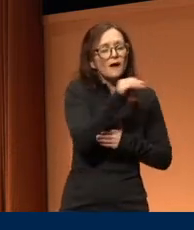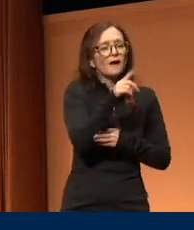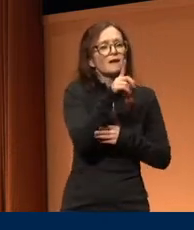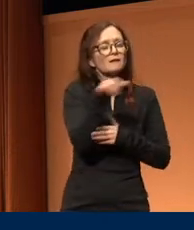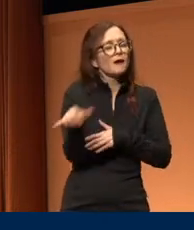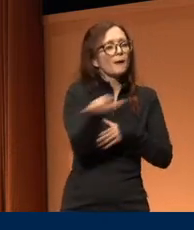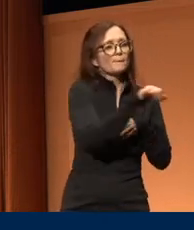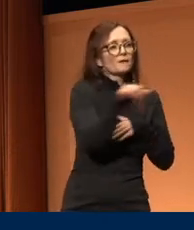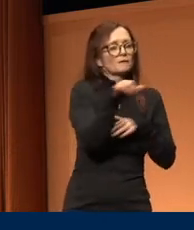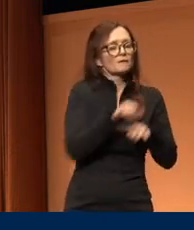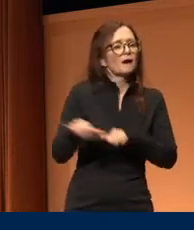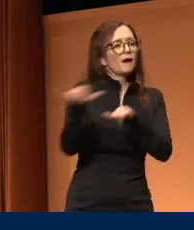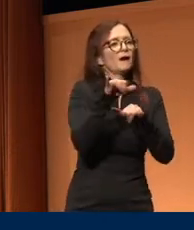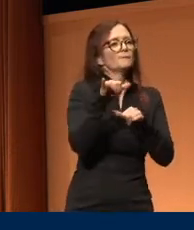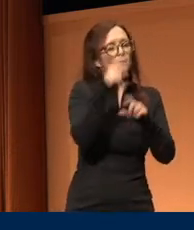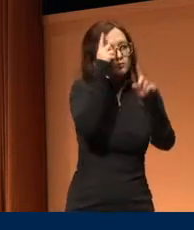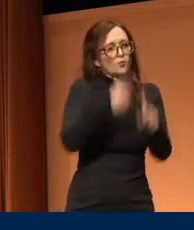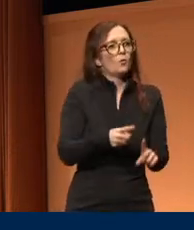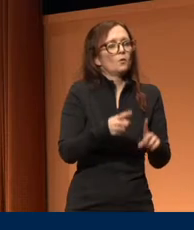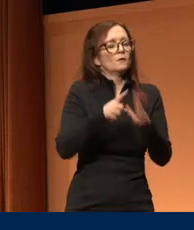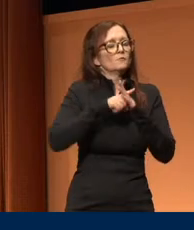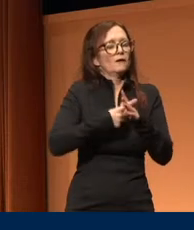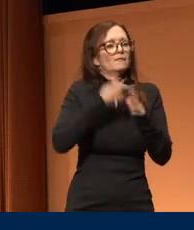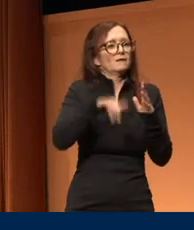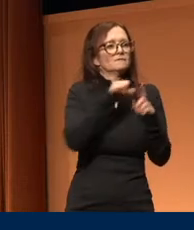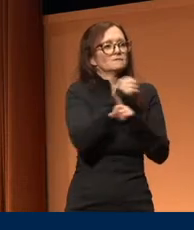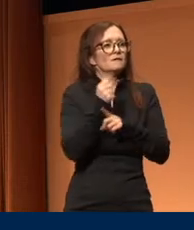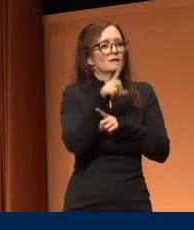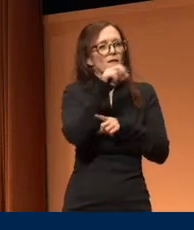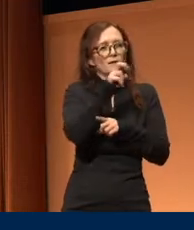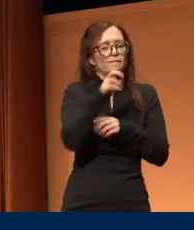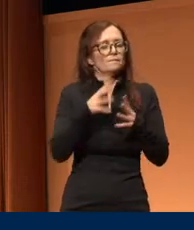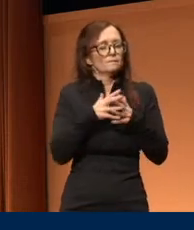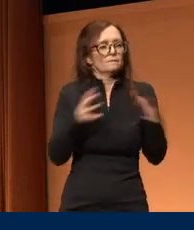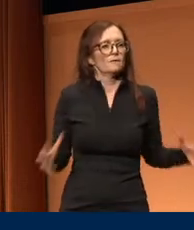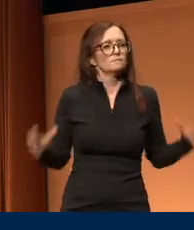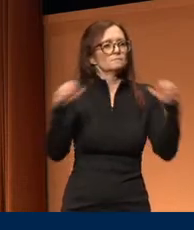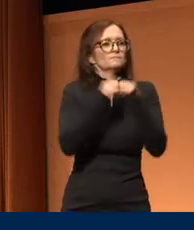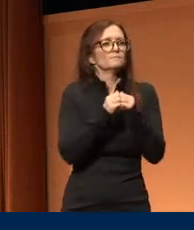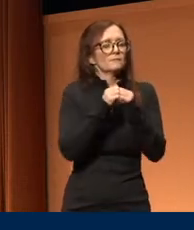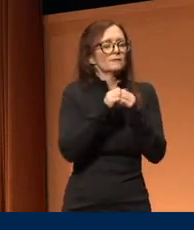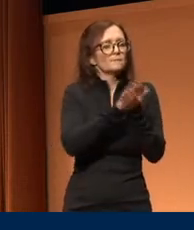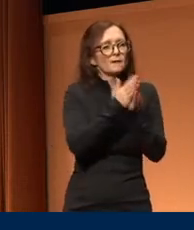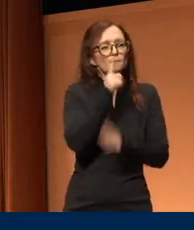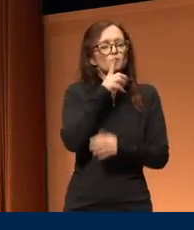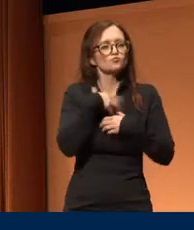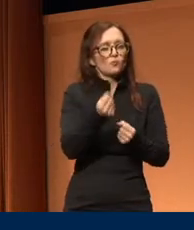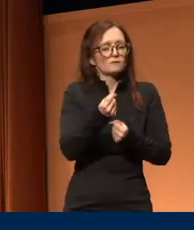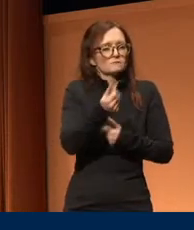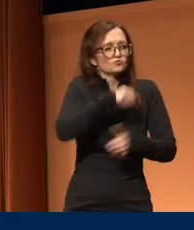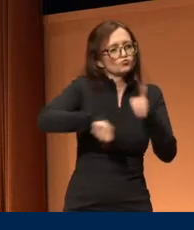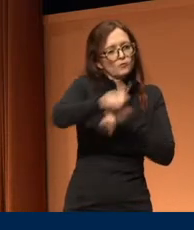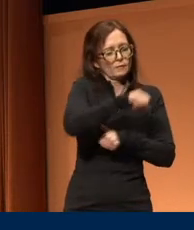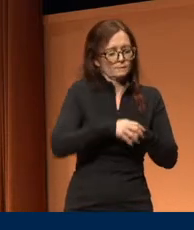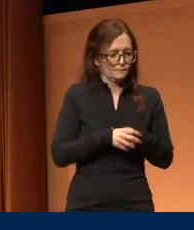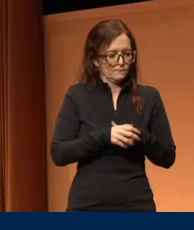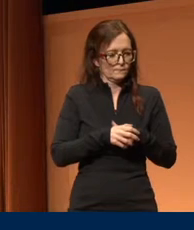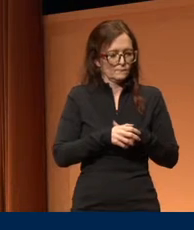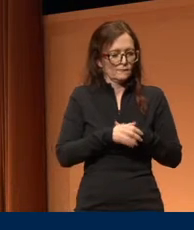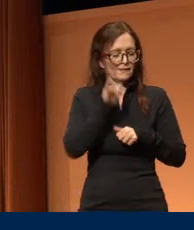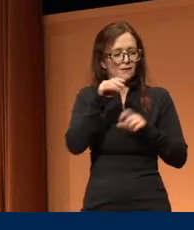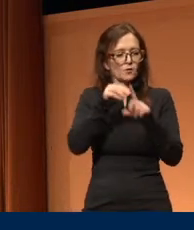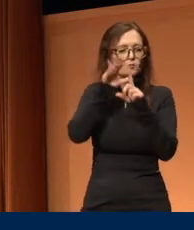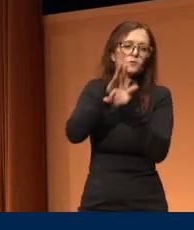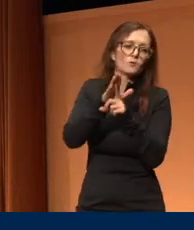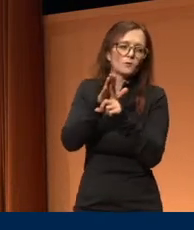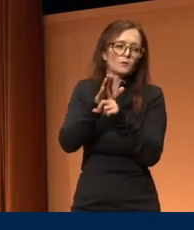that created the conditions under which love was able to emerge between them as they came to trust one another. This orientation